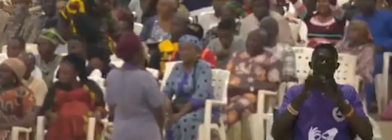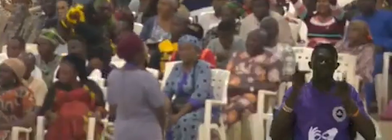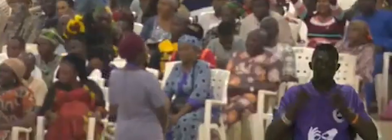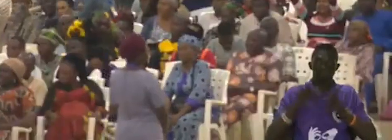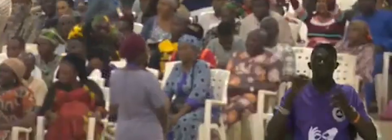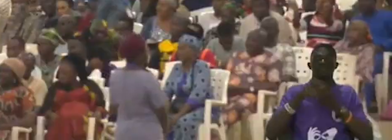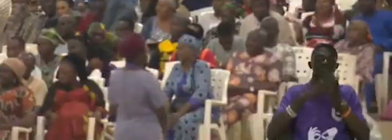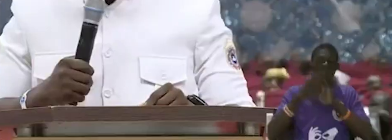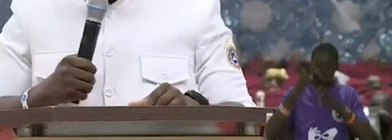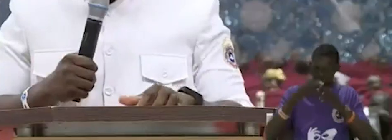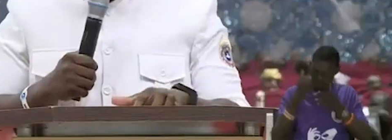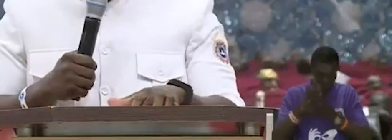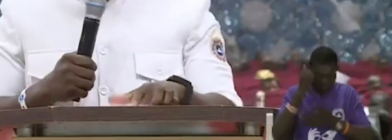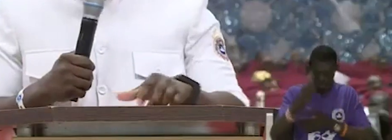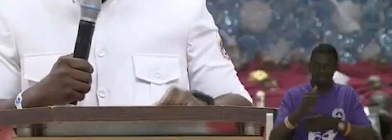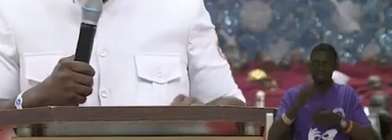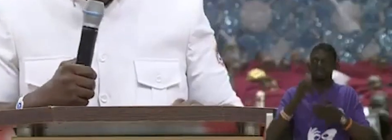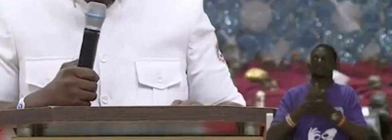name.